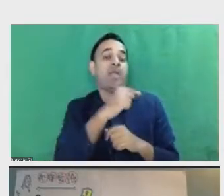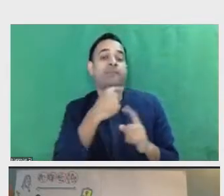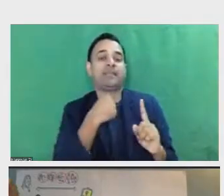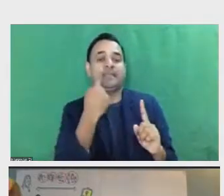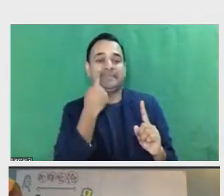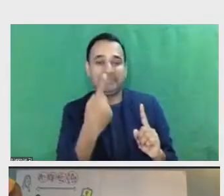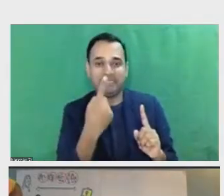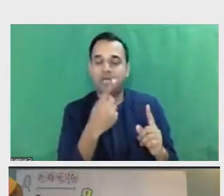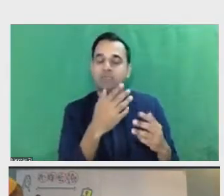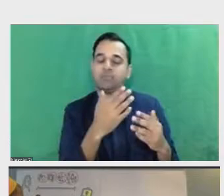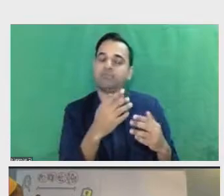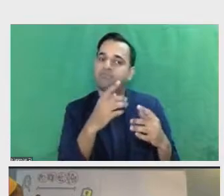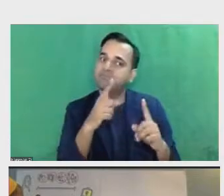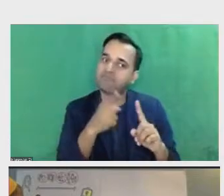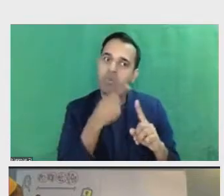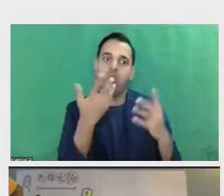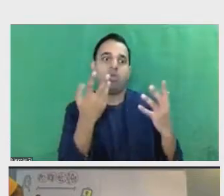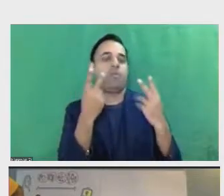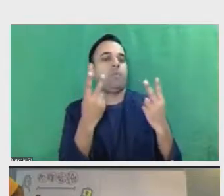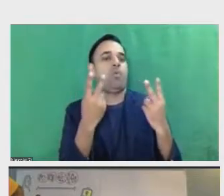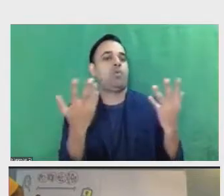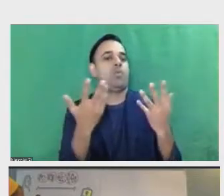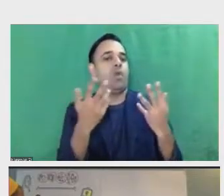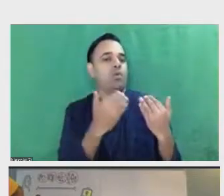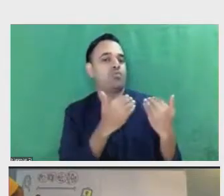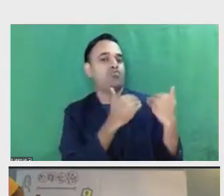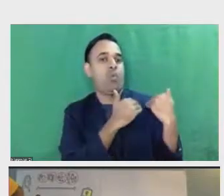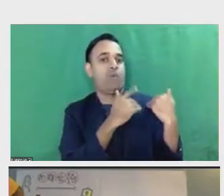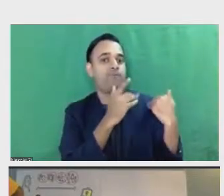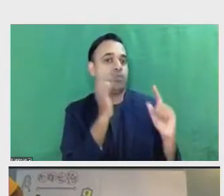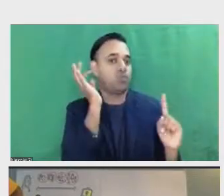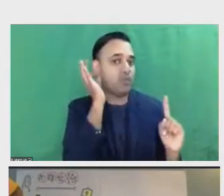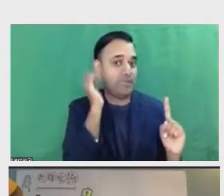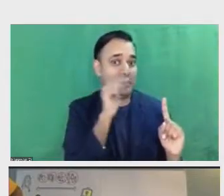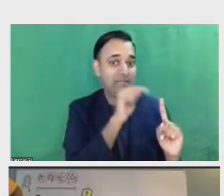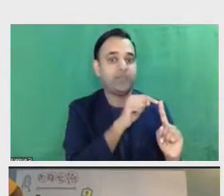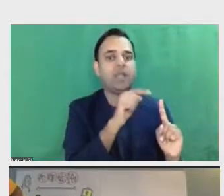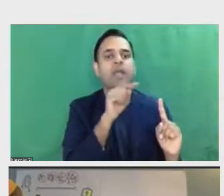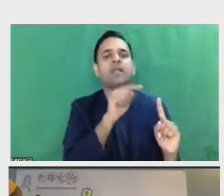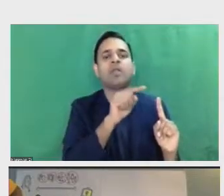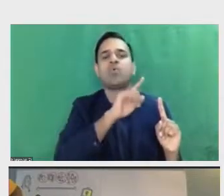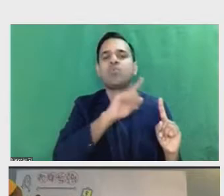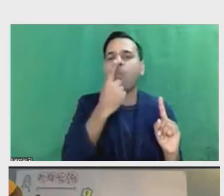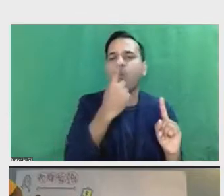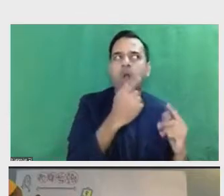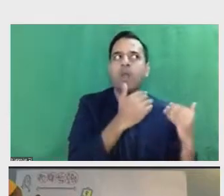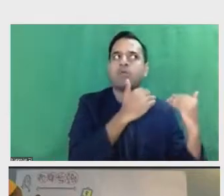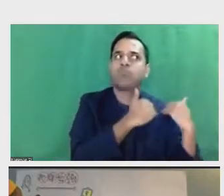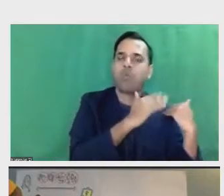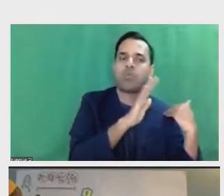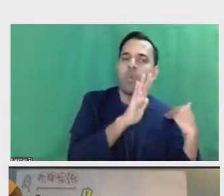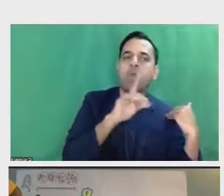but the capacity. And I've been very, very pleased. Last week, I participated in the training of female